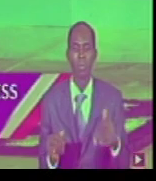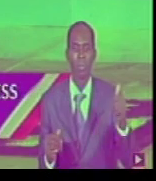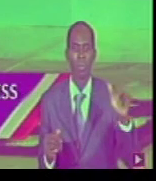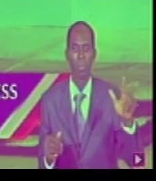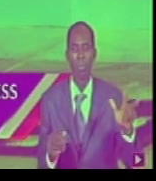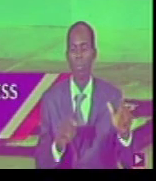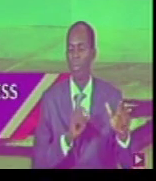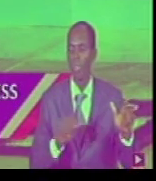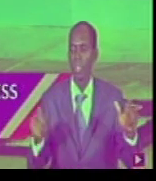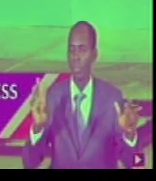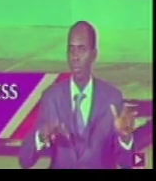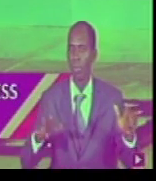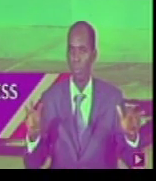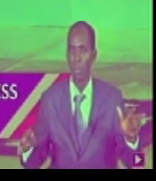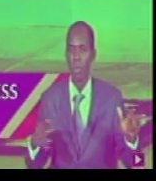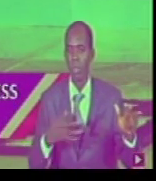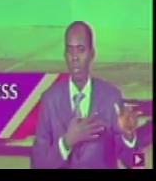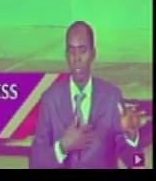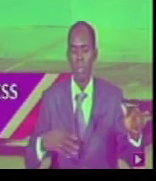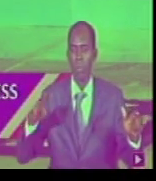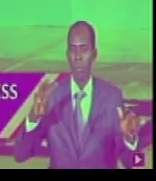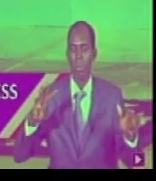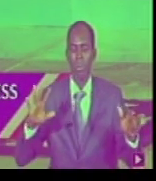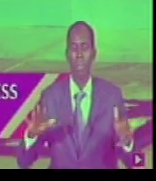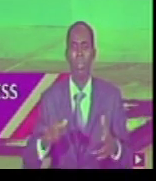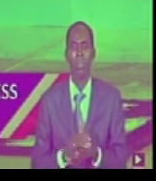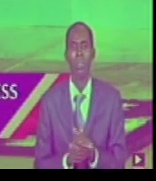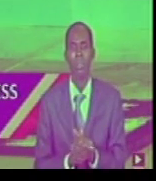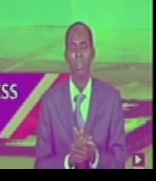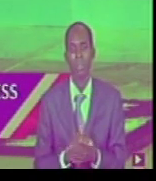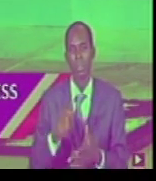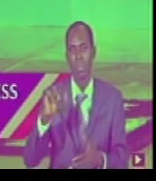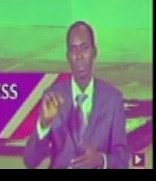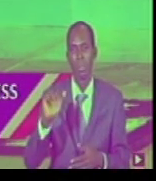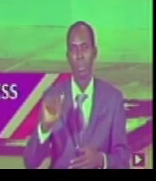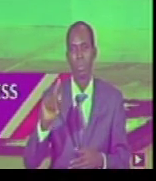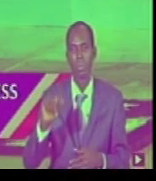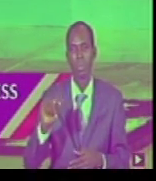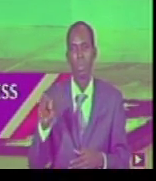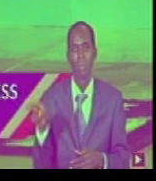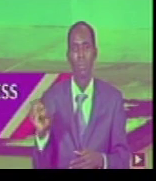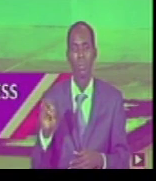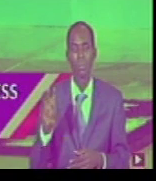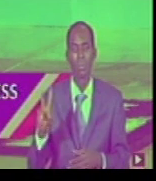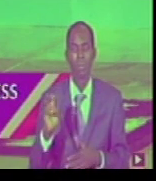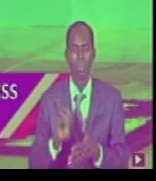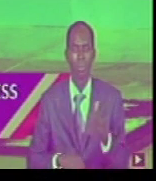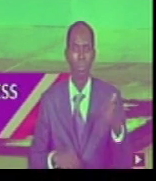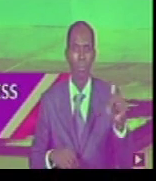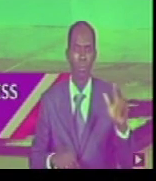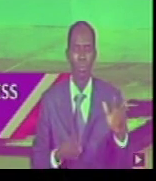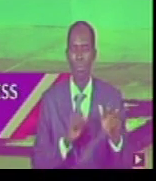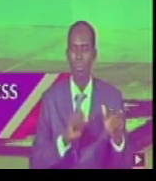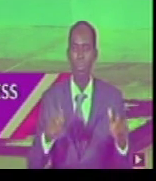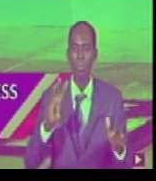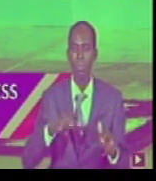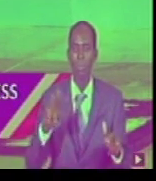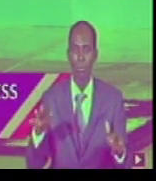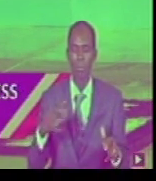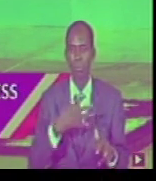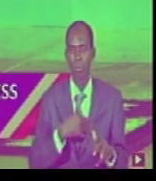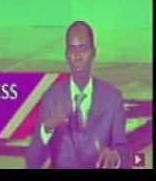44 and verse 45. Matthew chapter 13, verse 44, again, the kingdom